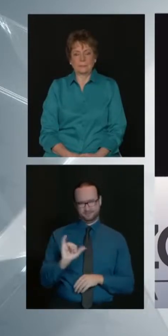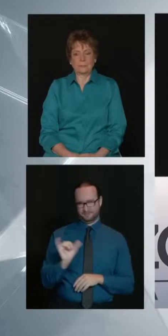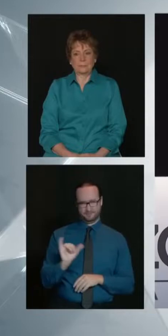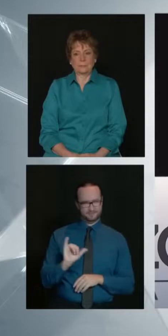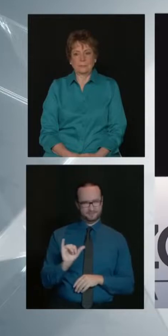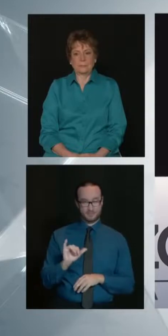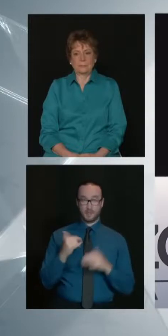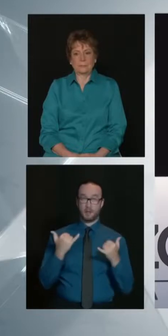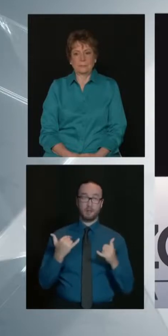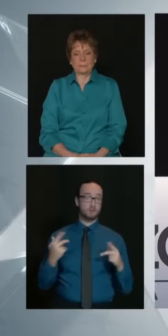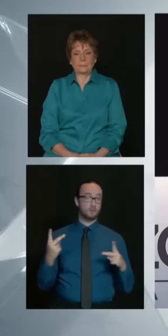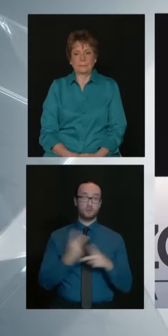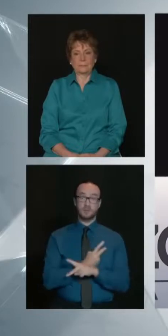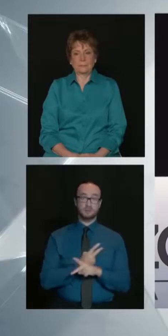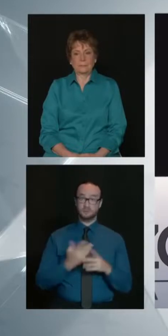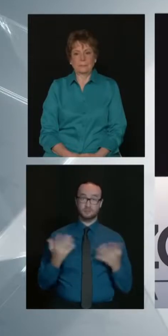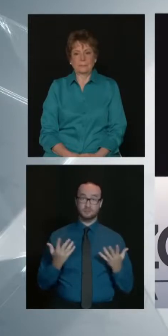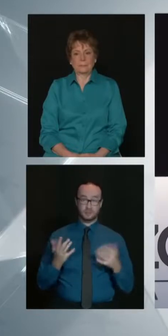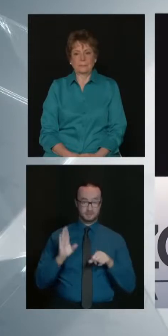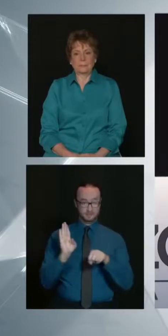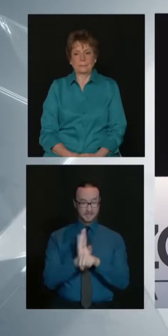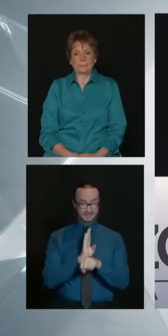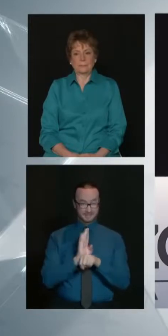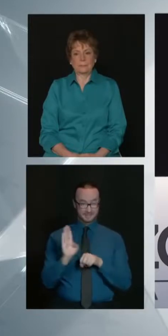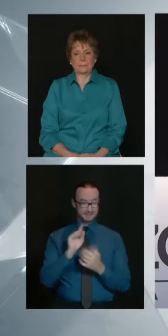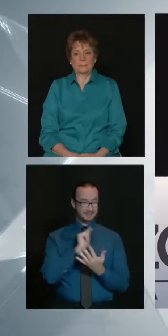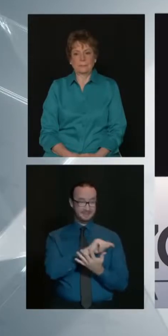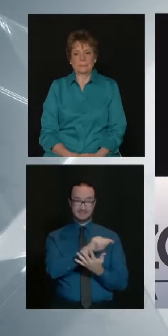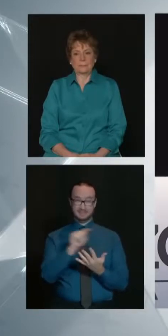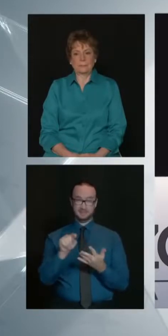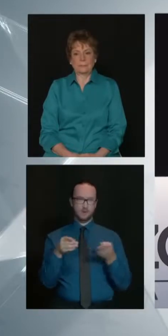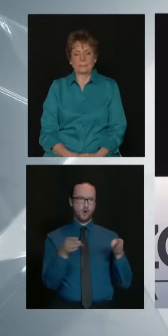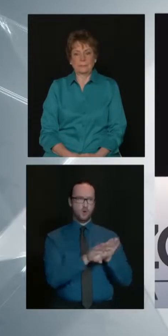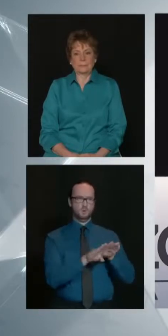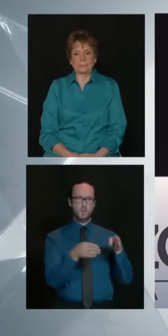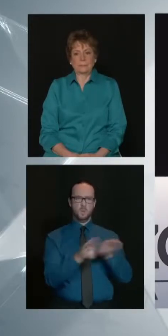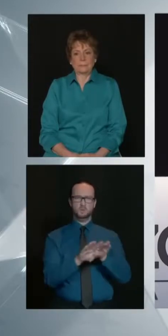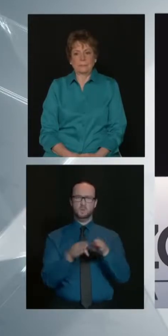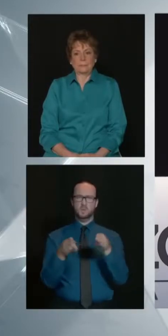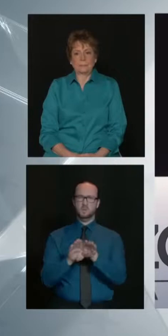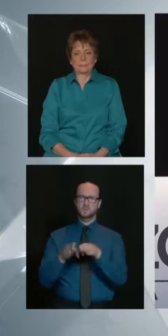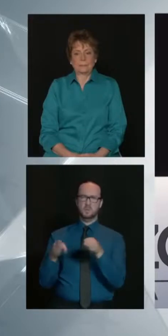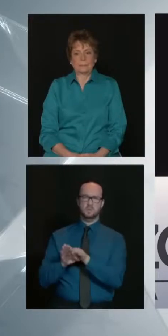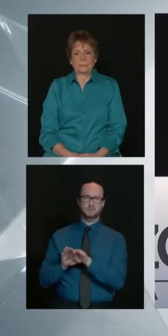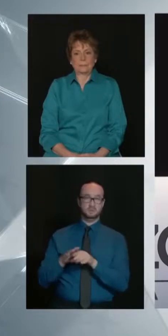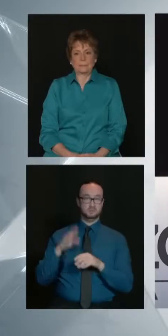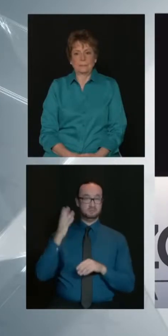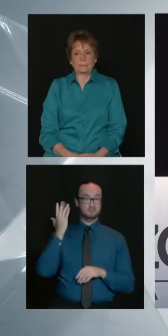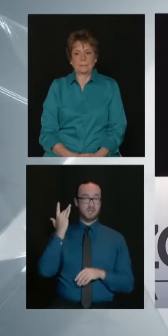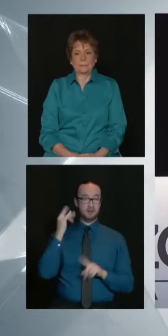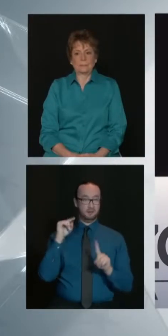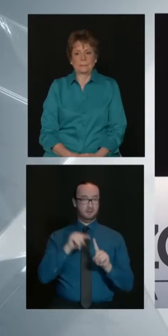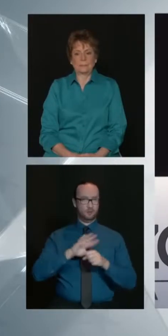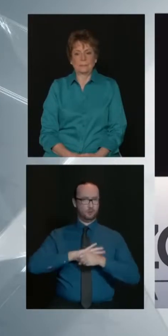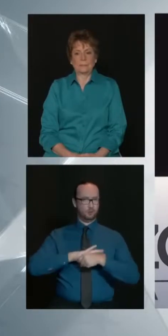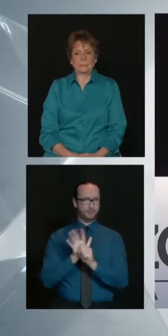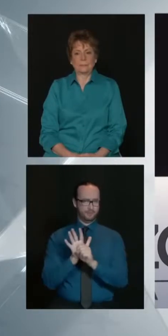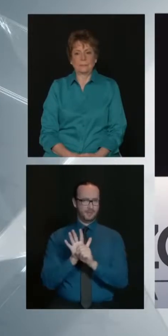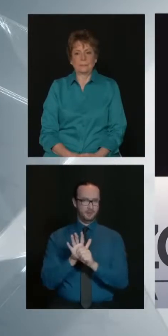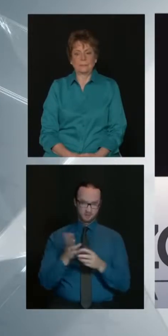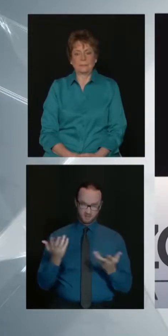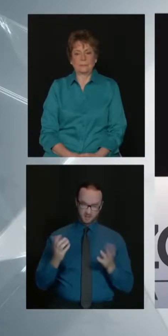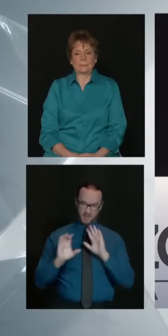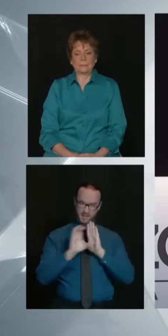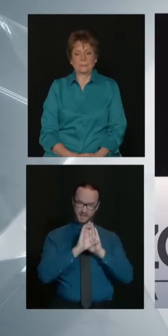closings during COVID. These are probably unconstitutional, but they messed up our supply chain and it contracted the